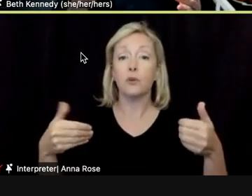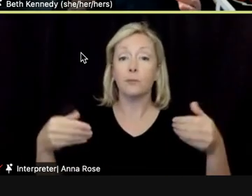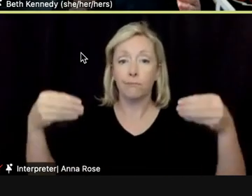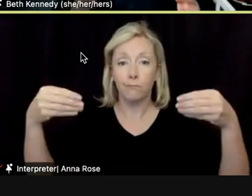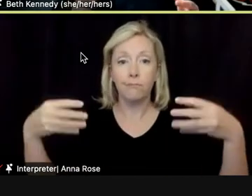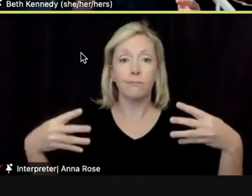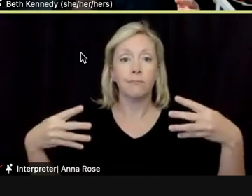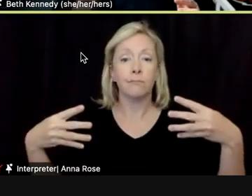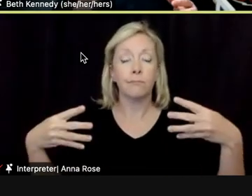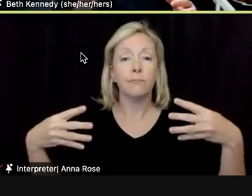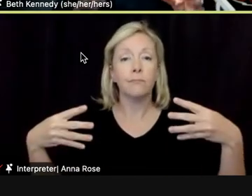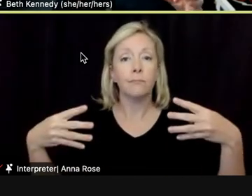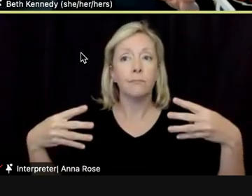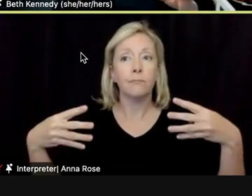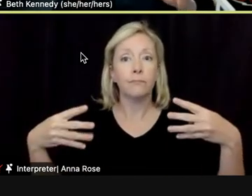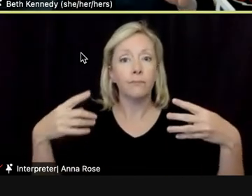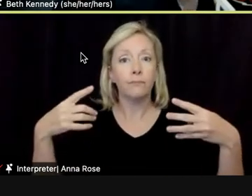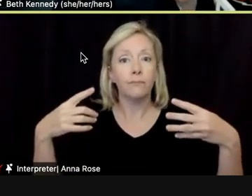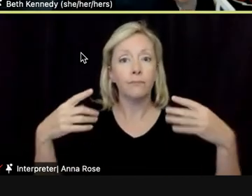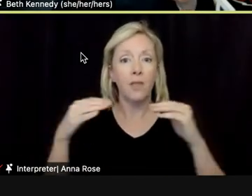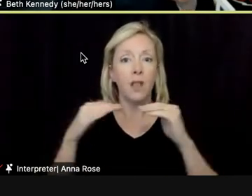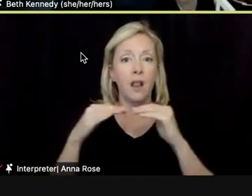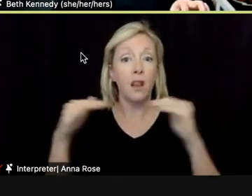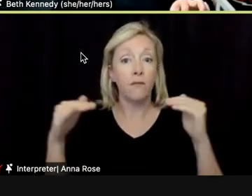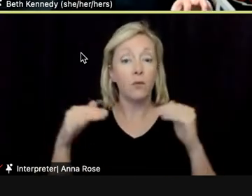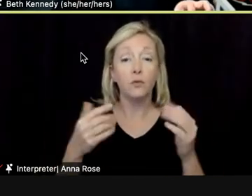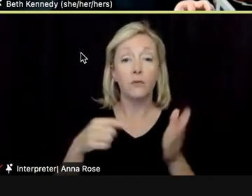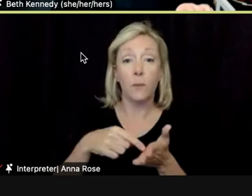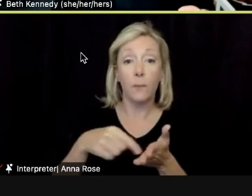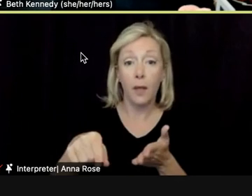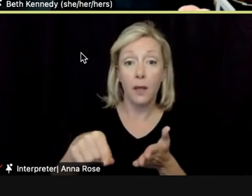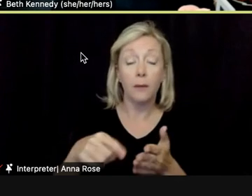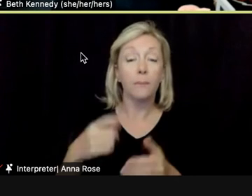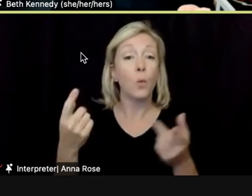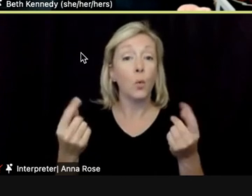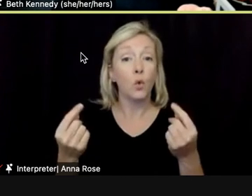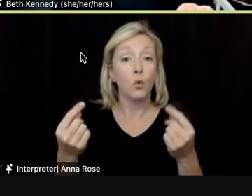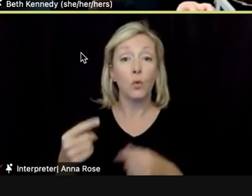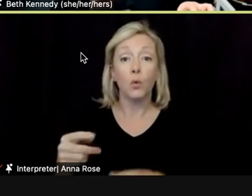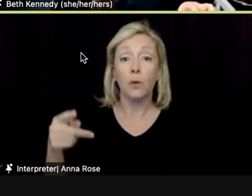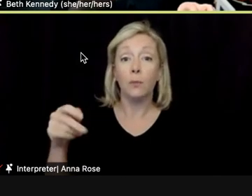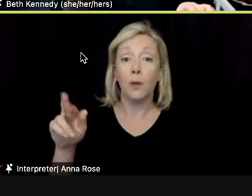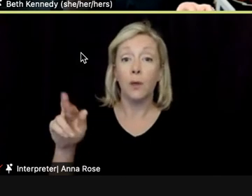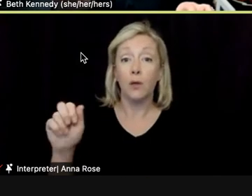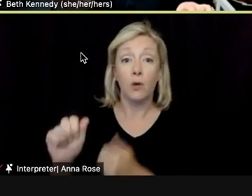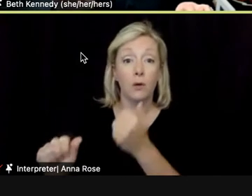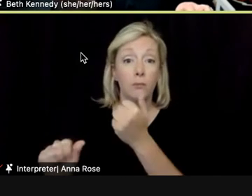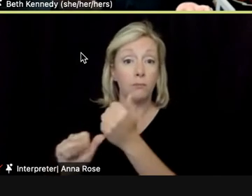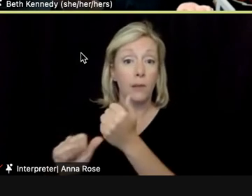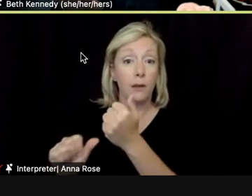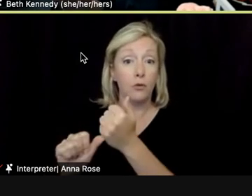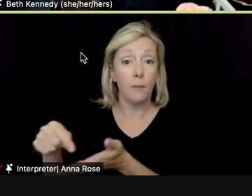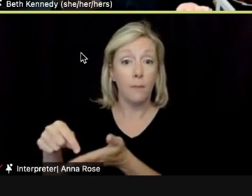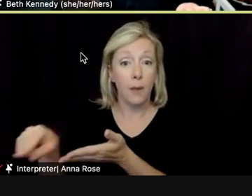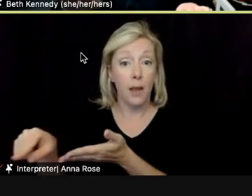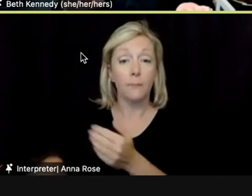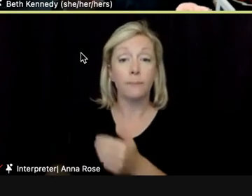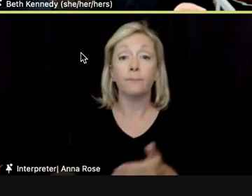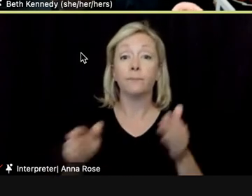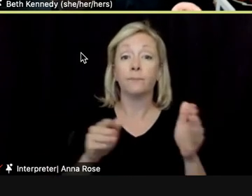And what they base that on is they take the rate of pay for paraprofessionals and the rate of pay for